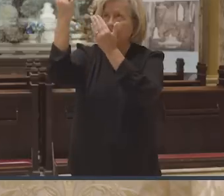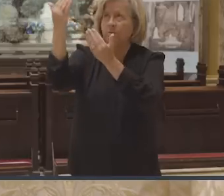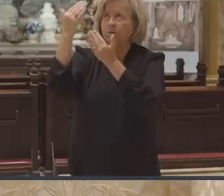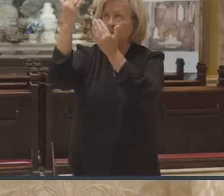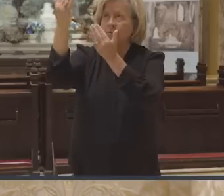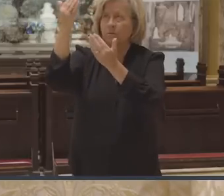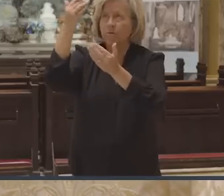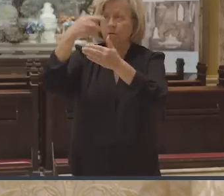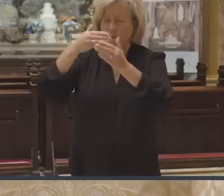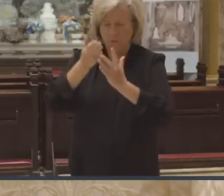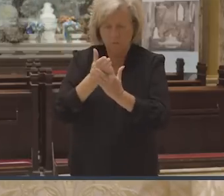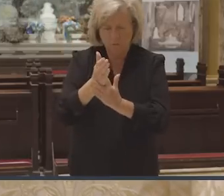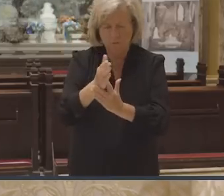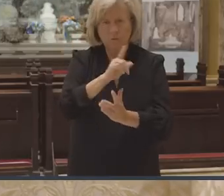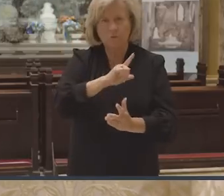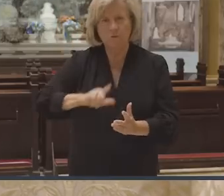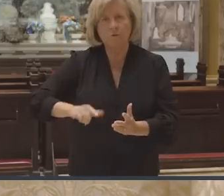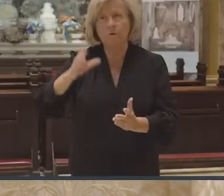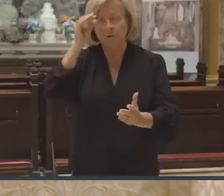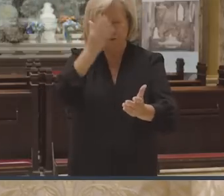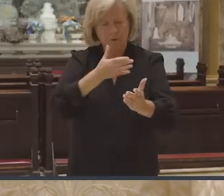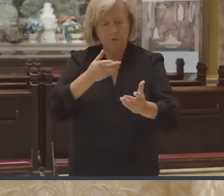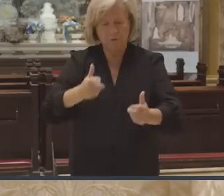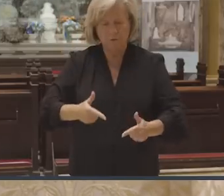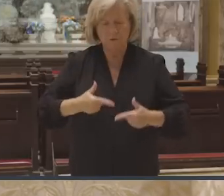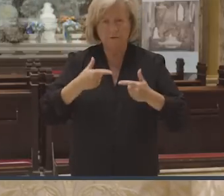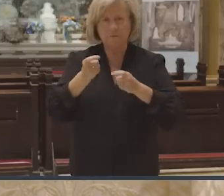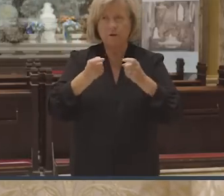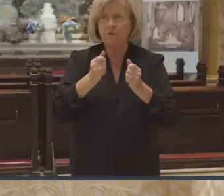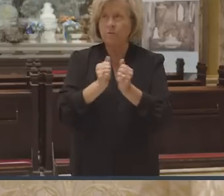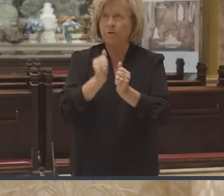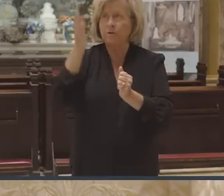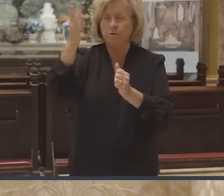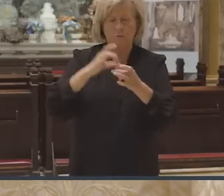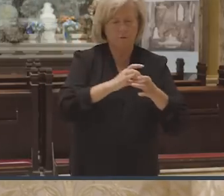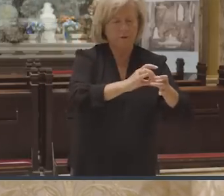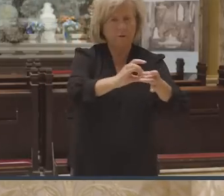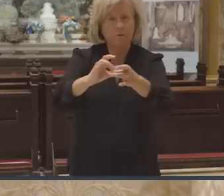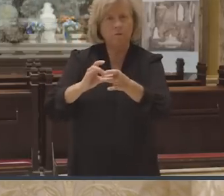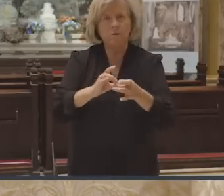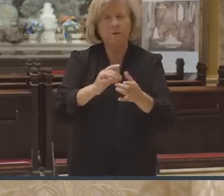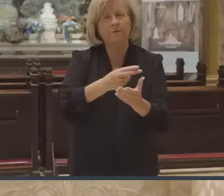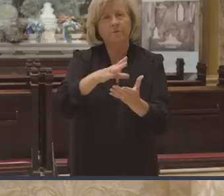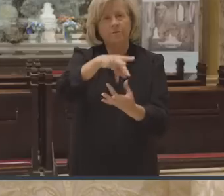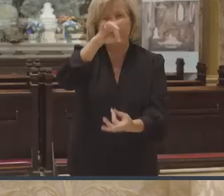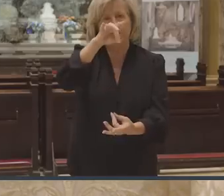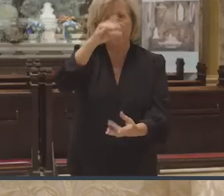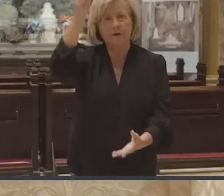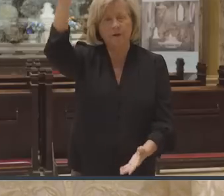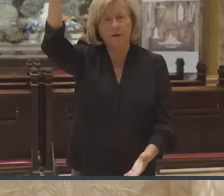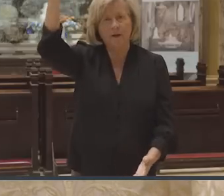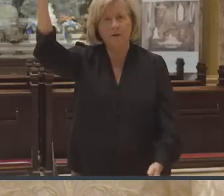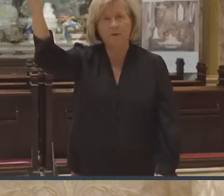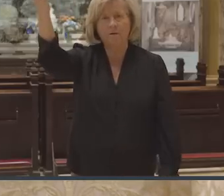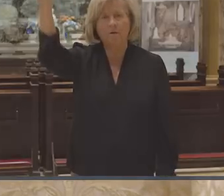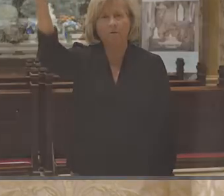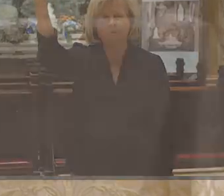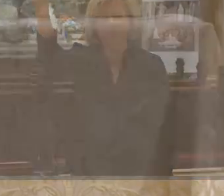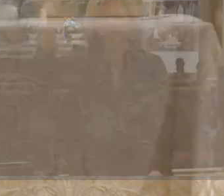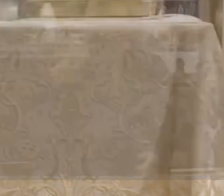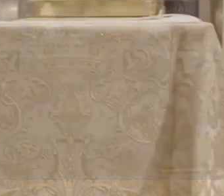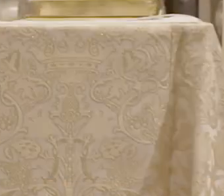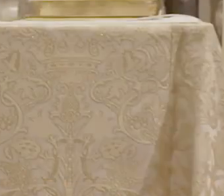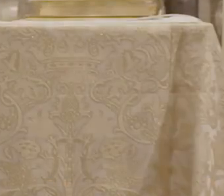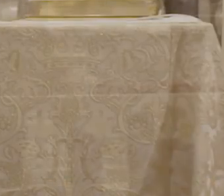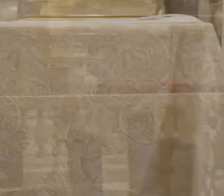Christ, your Son, who lives and reigns with you, in the unity of the Holy Spirit, God, forever and ever.